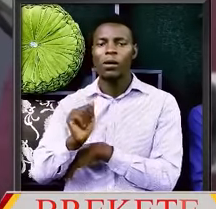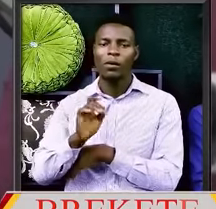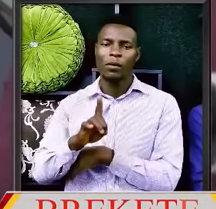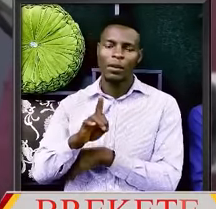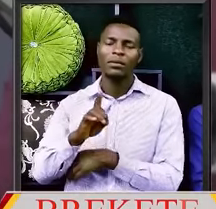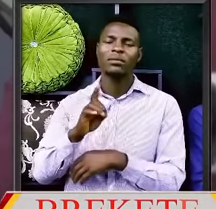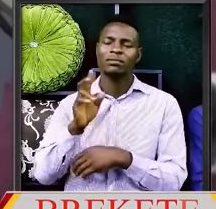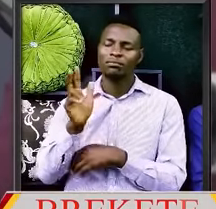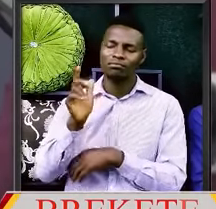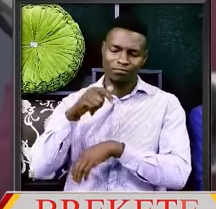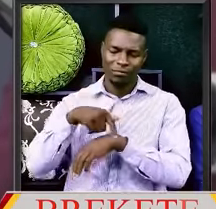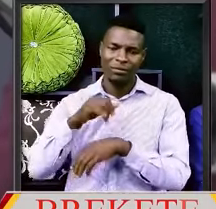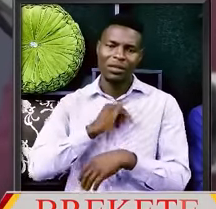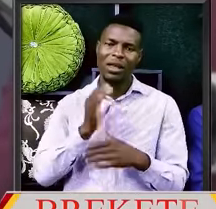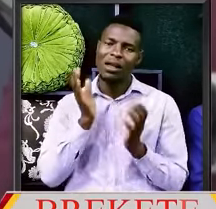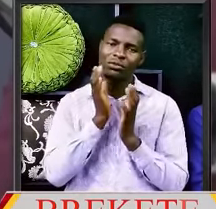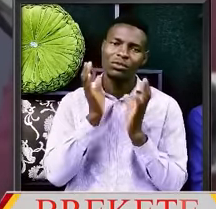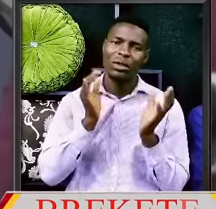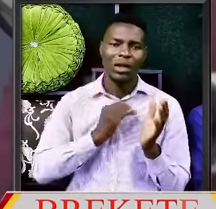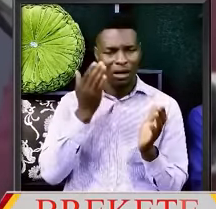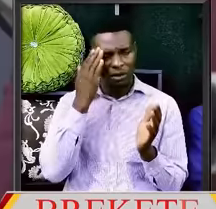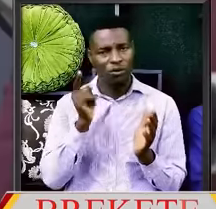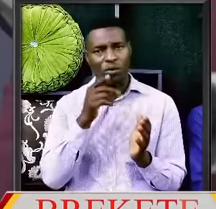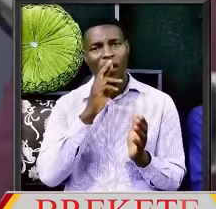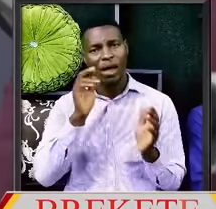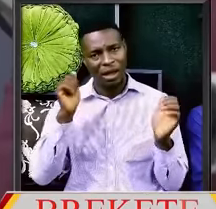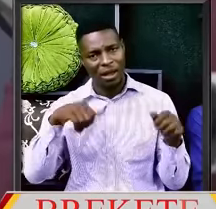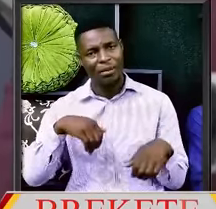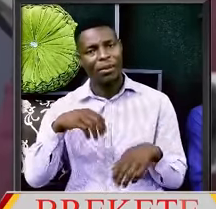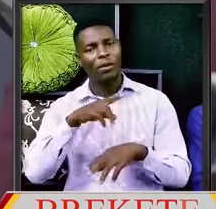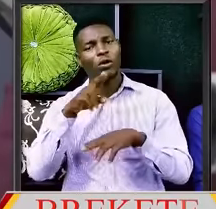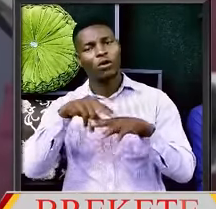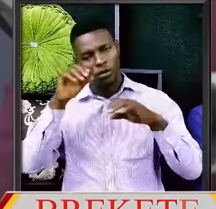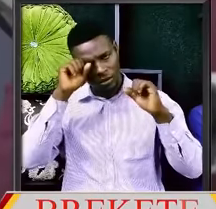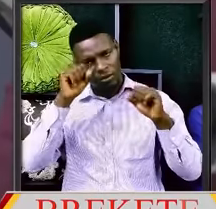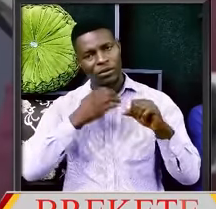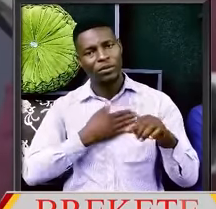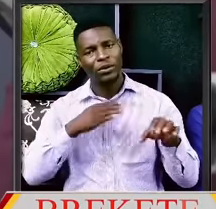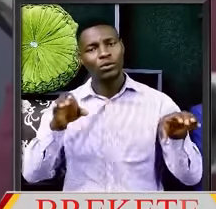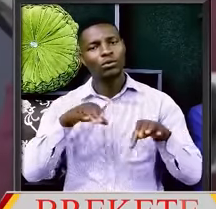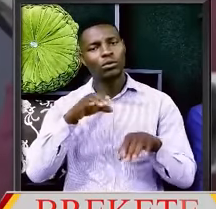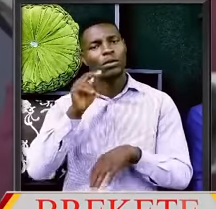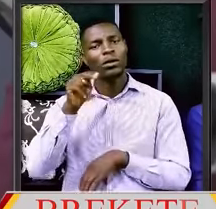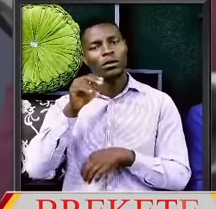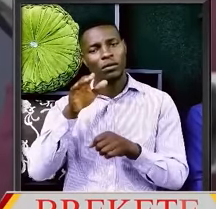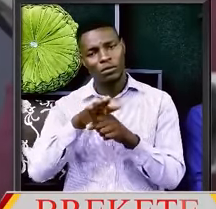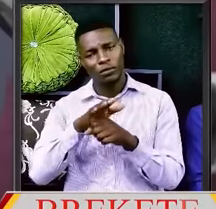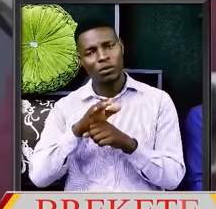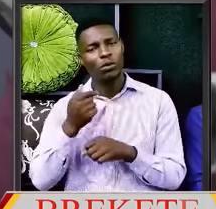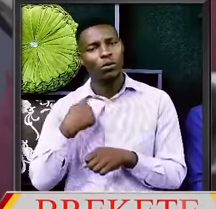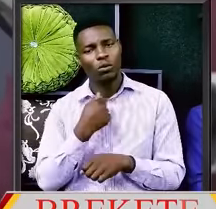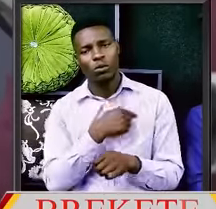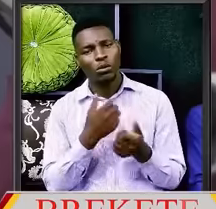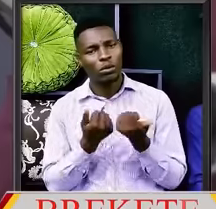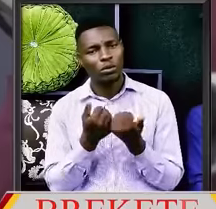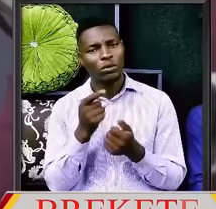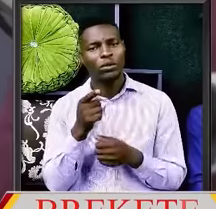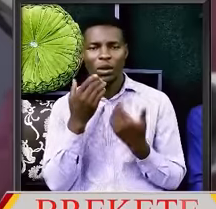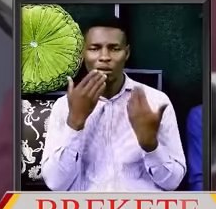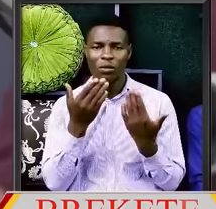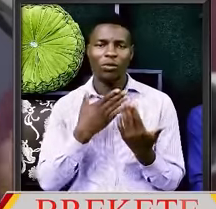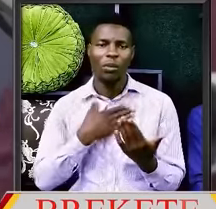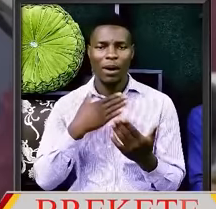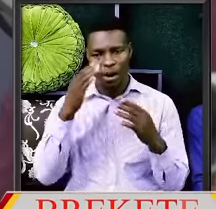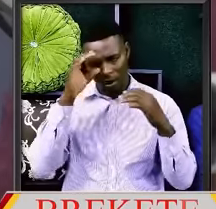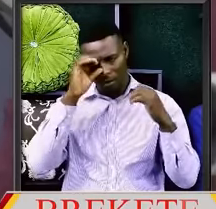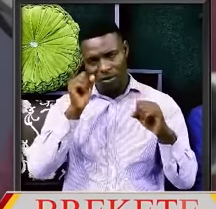I know you are capable, my honorable president. Please do the do the needful. Thank you. We will support you. Thank you, my president.